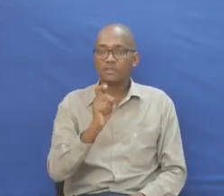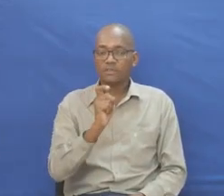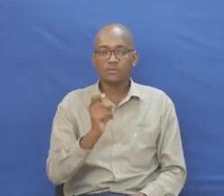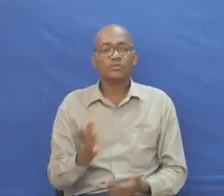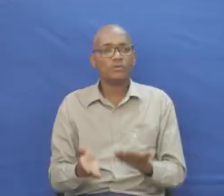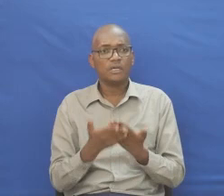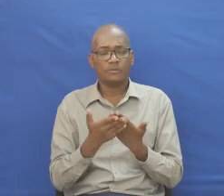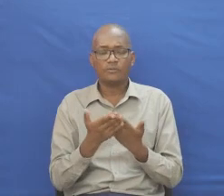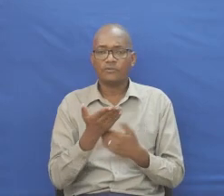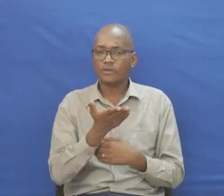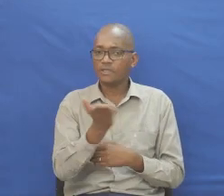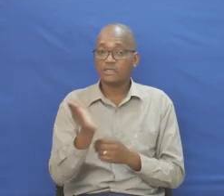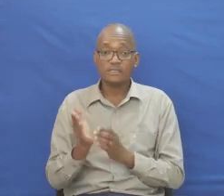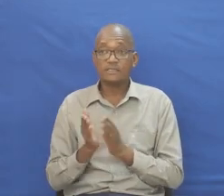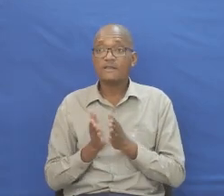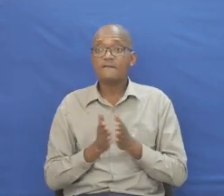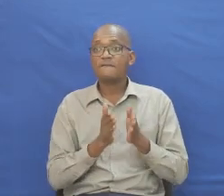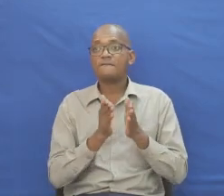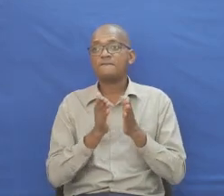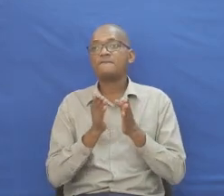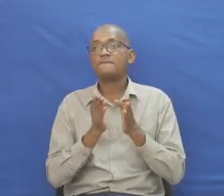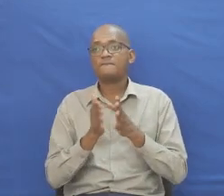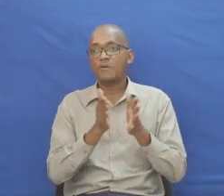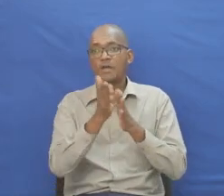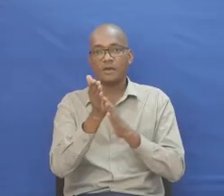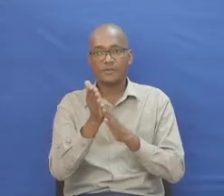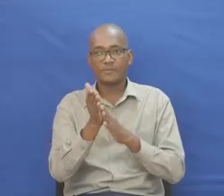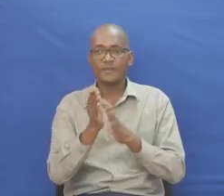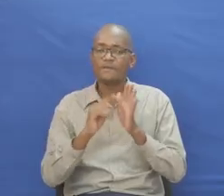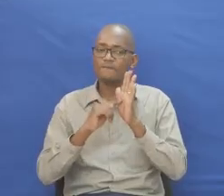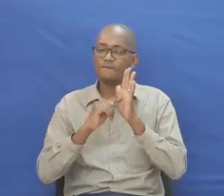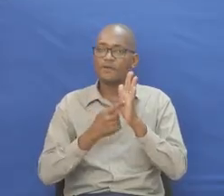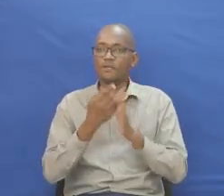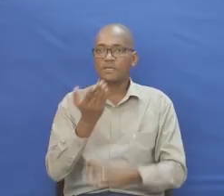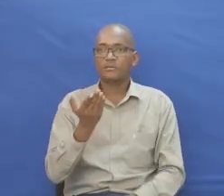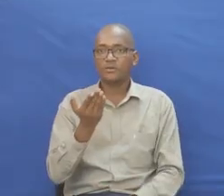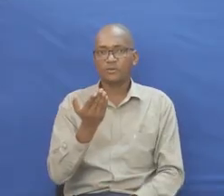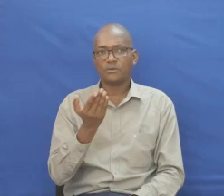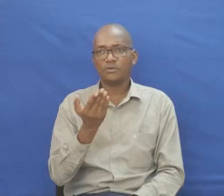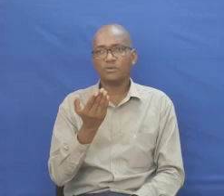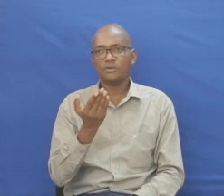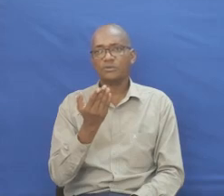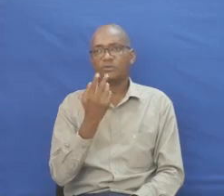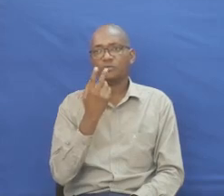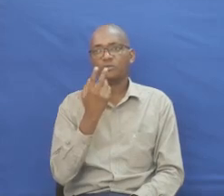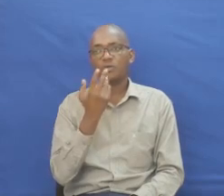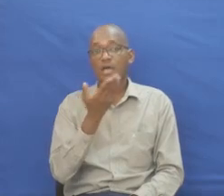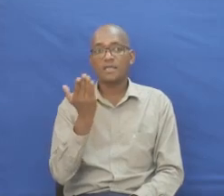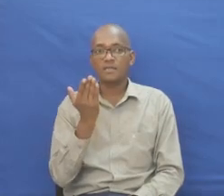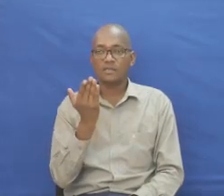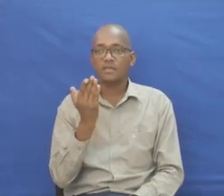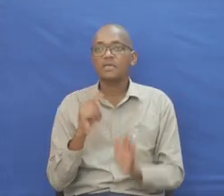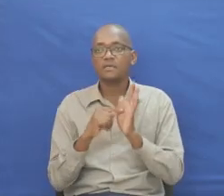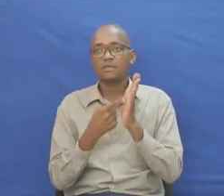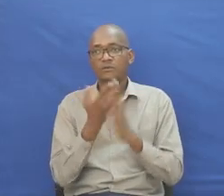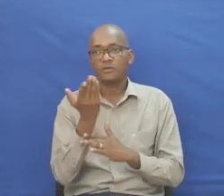of different form, which can help you to use this formula. The other one, example 2,